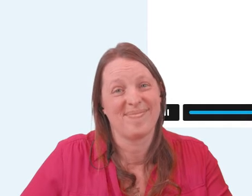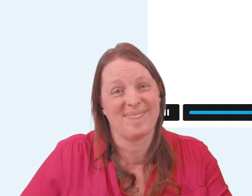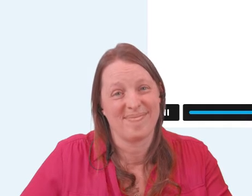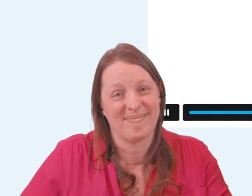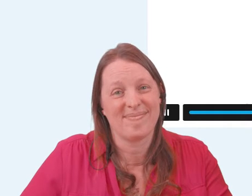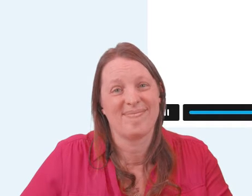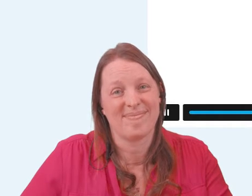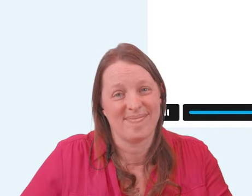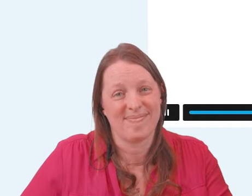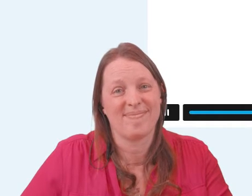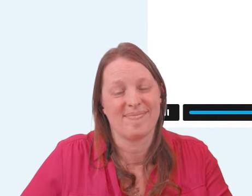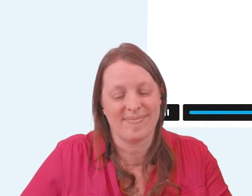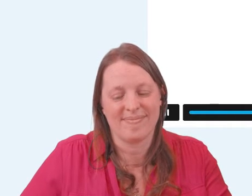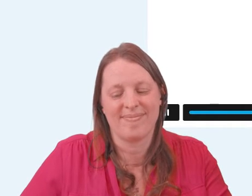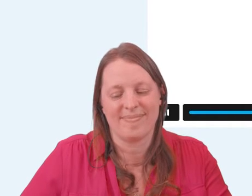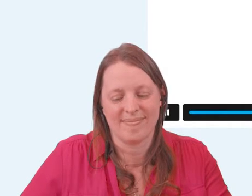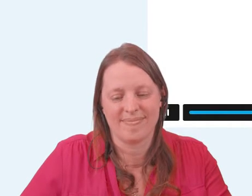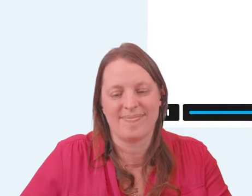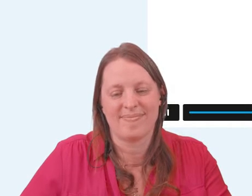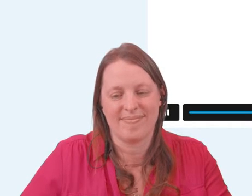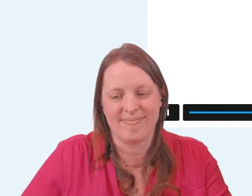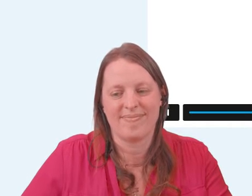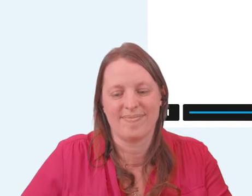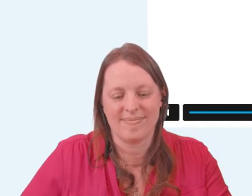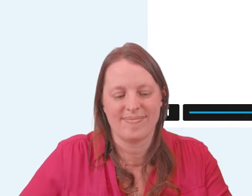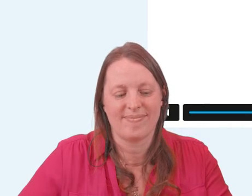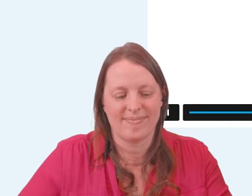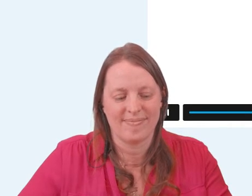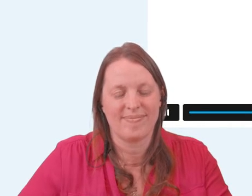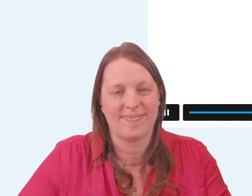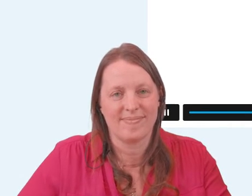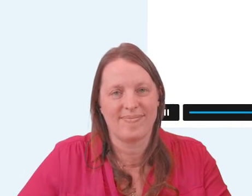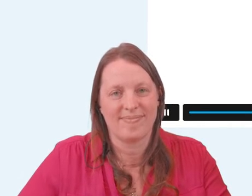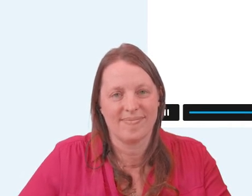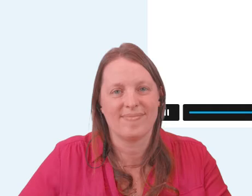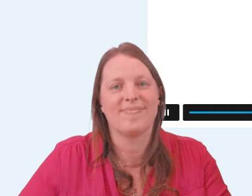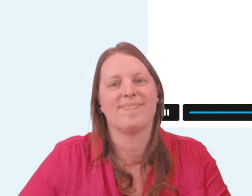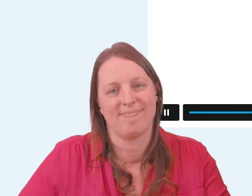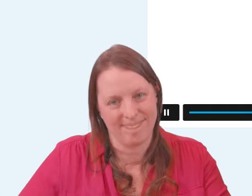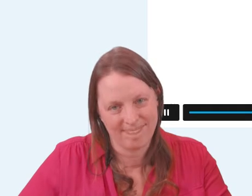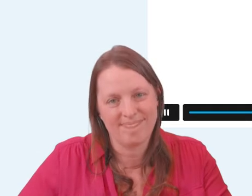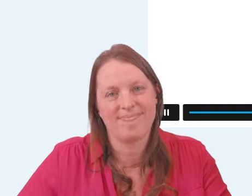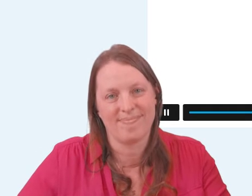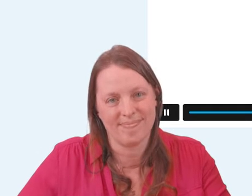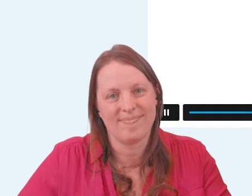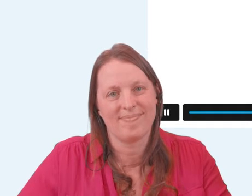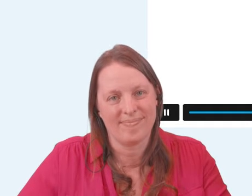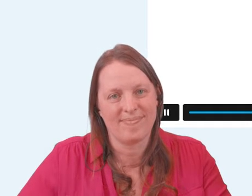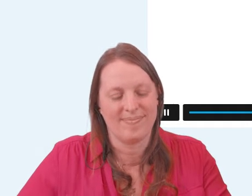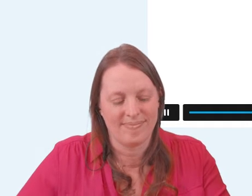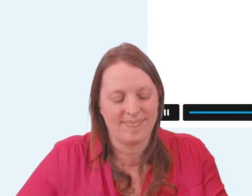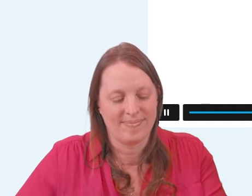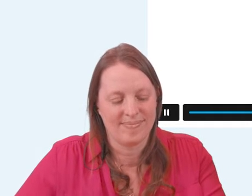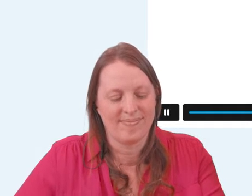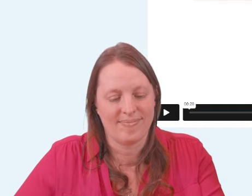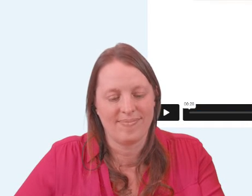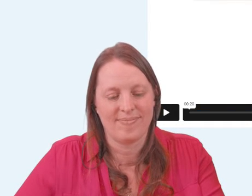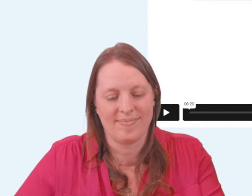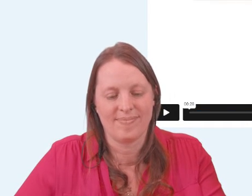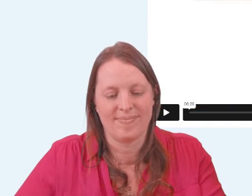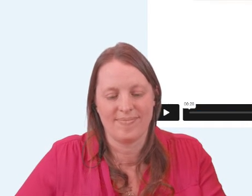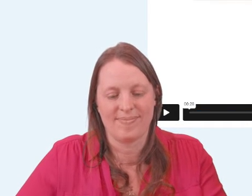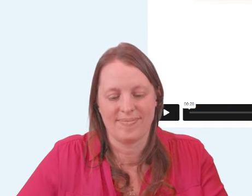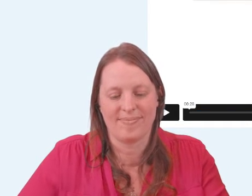to perform this. Okay, you have to do a brisk deceleration in my maneuver, as a maneuver, or